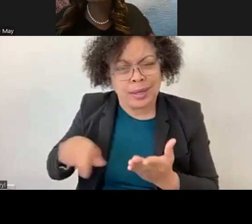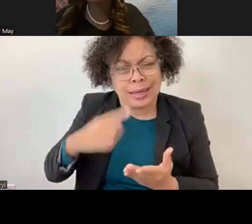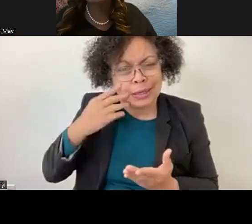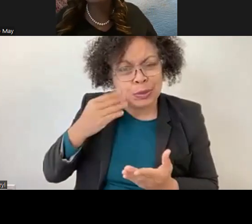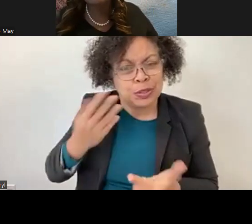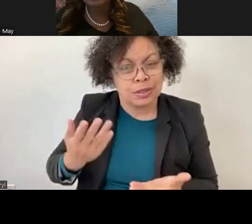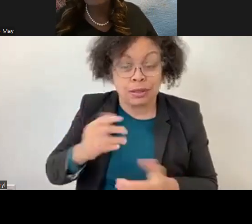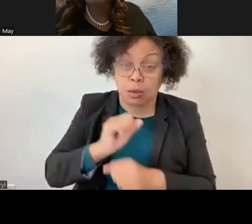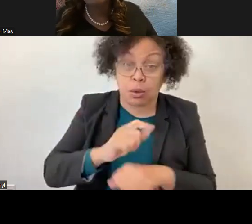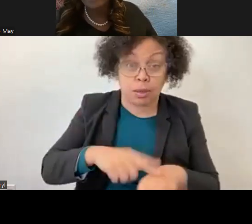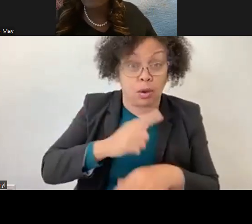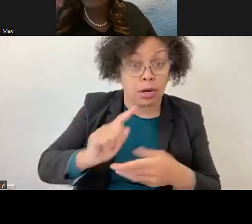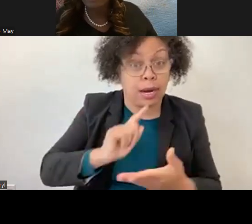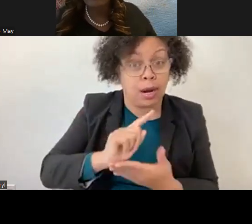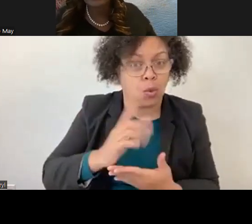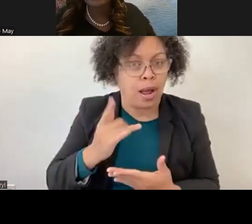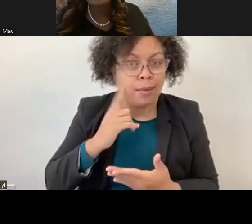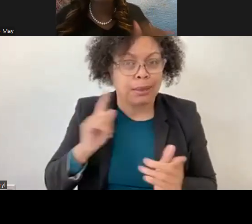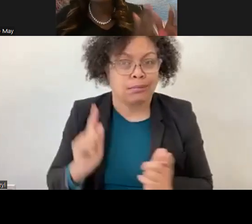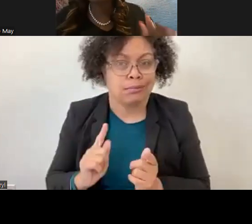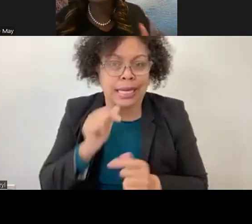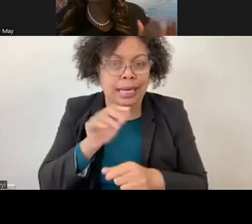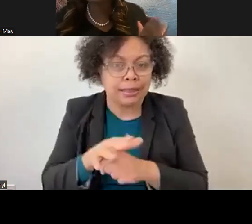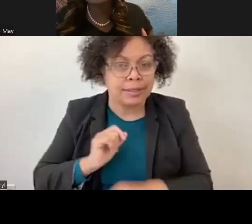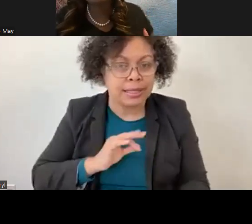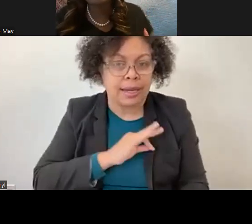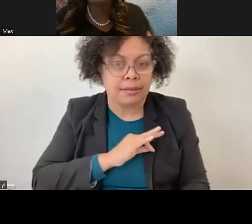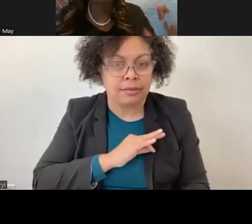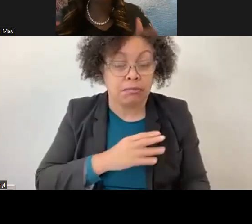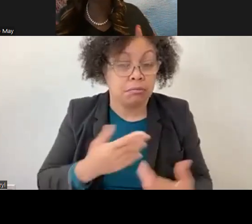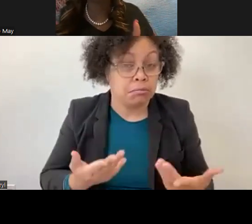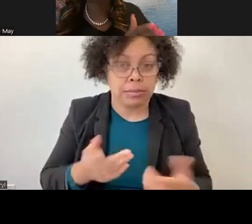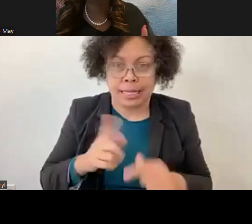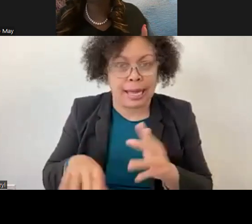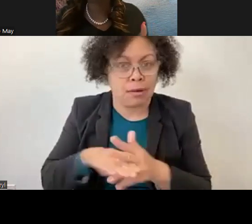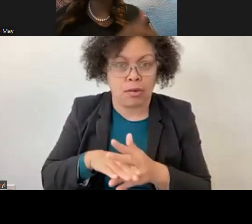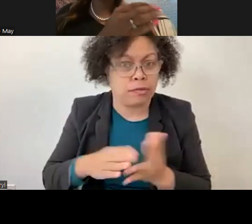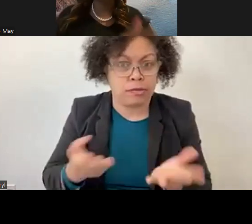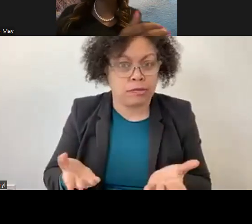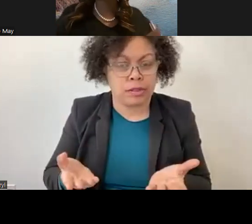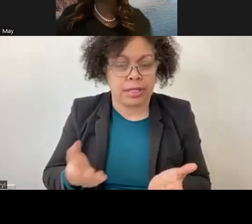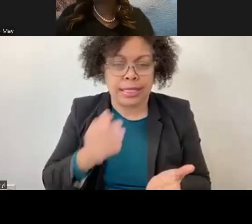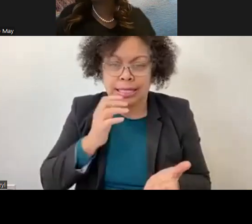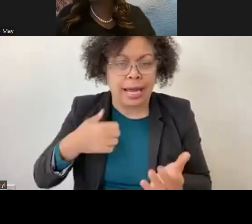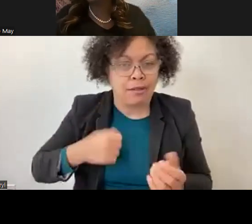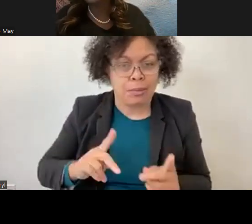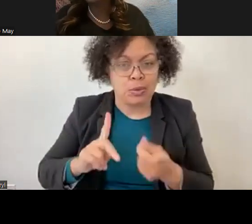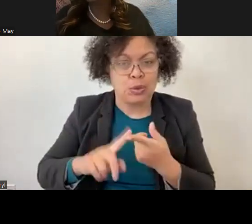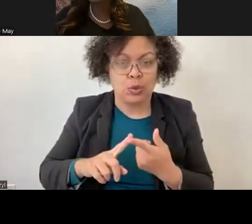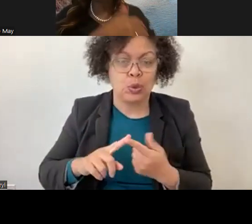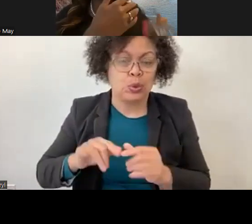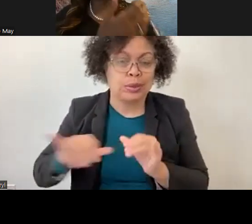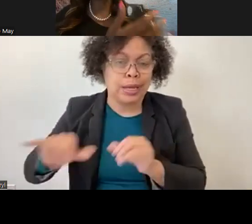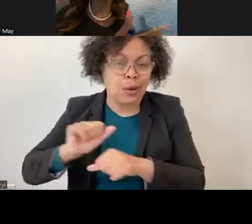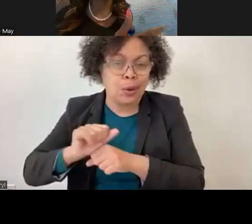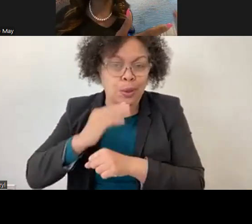hours because of the people that are not there. Okay, they don't get to take a break. They didn't get the privilege of the 2 years of working from